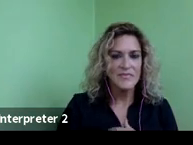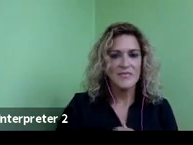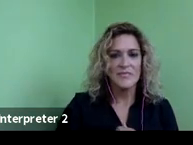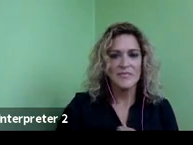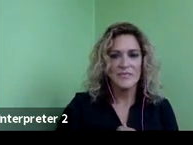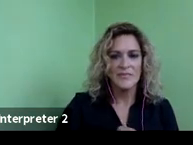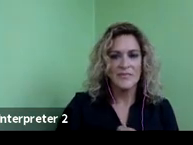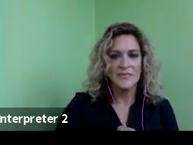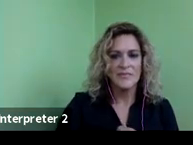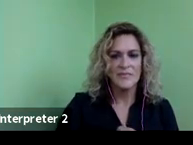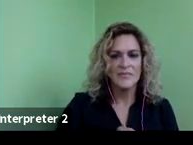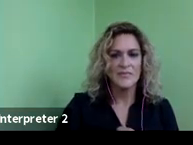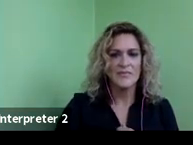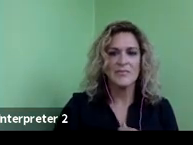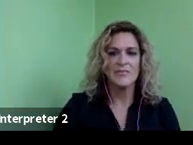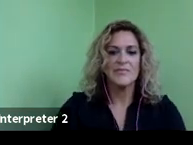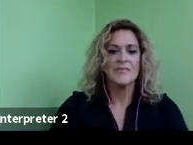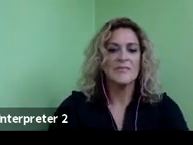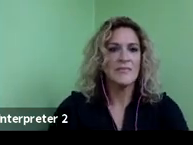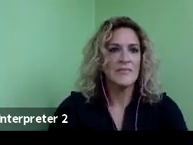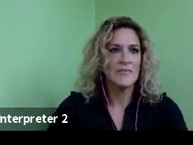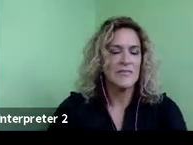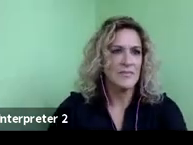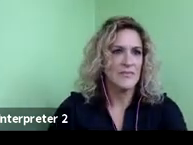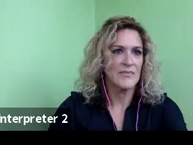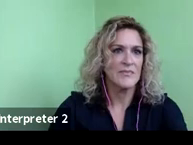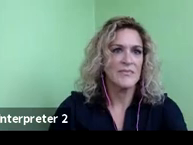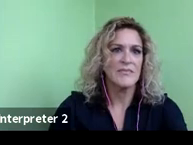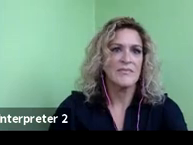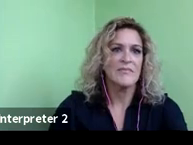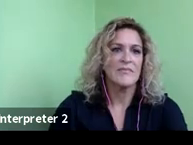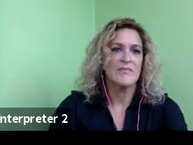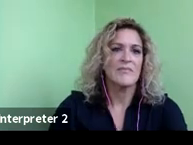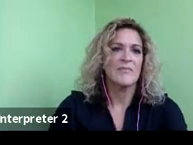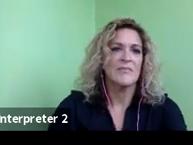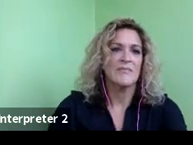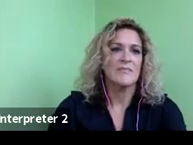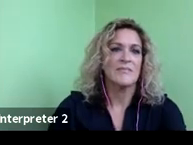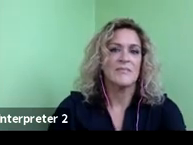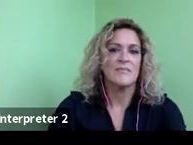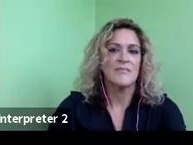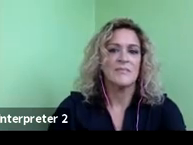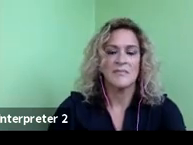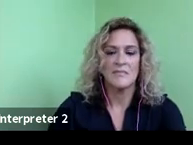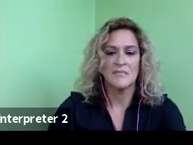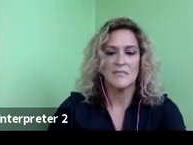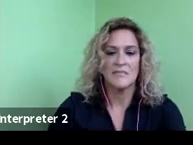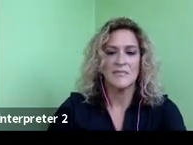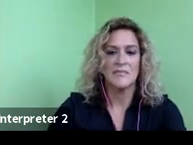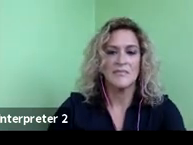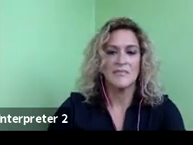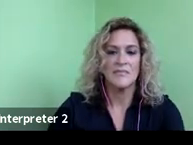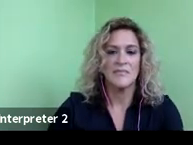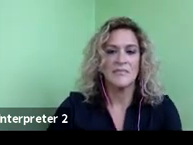court is, in this instance, not entitled to access that information. Other contexts for privilege include